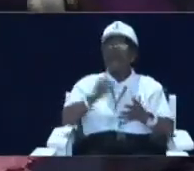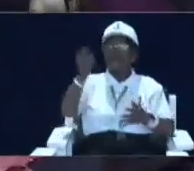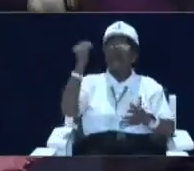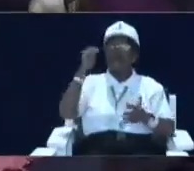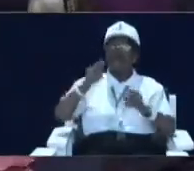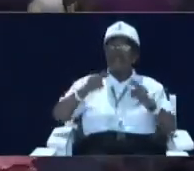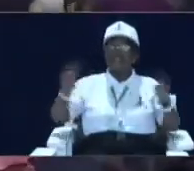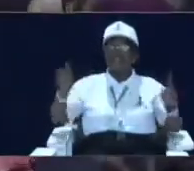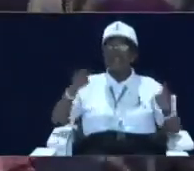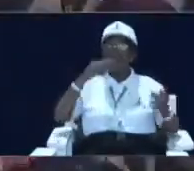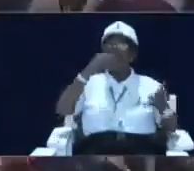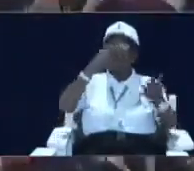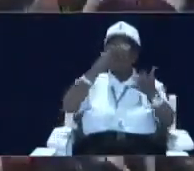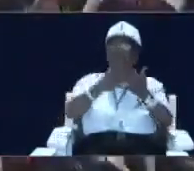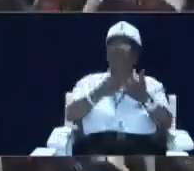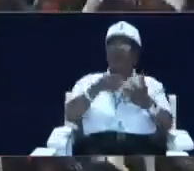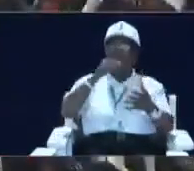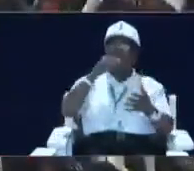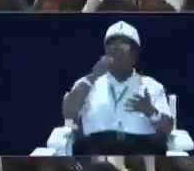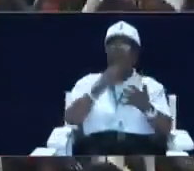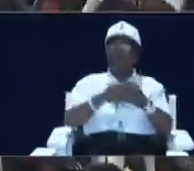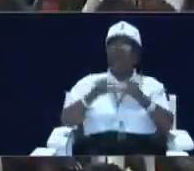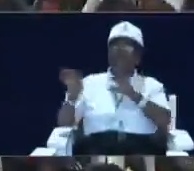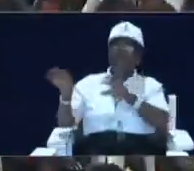good. Well done.